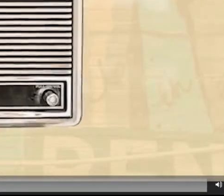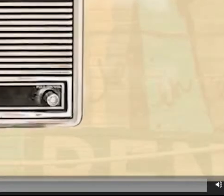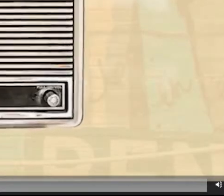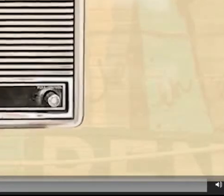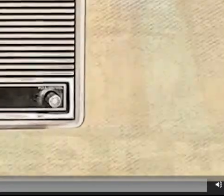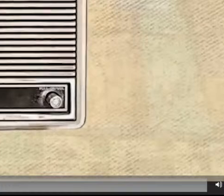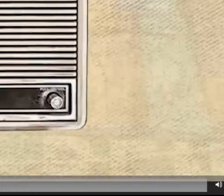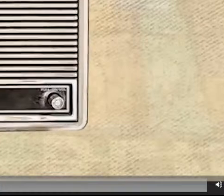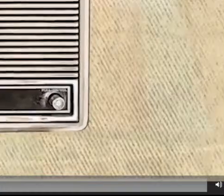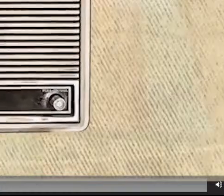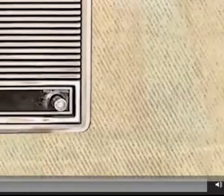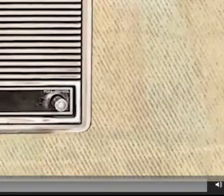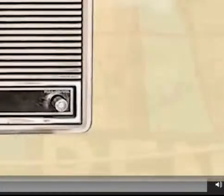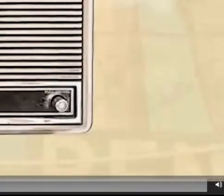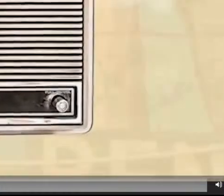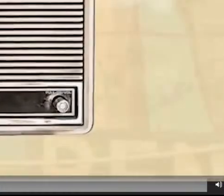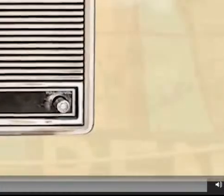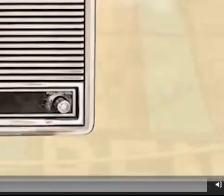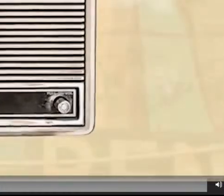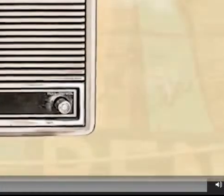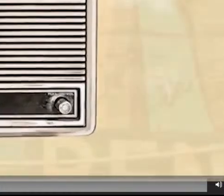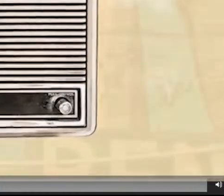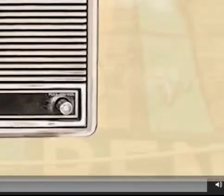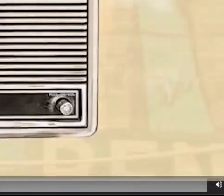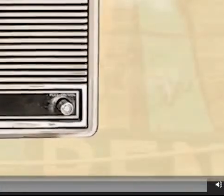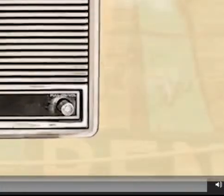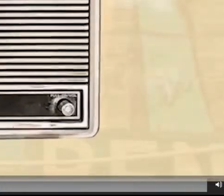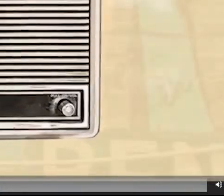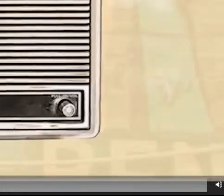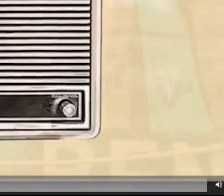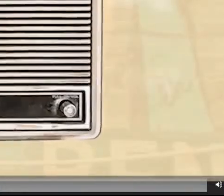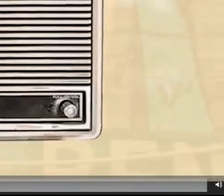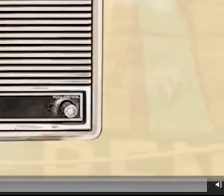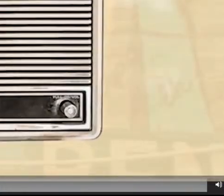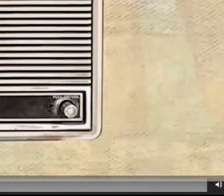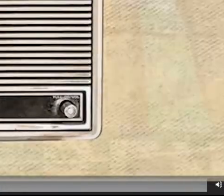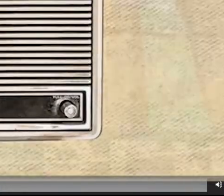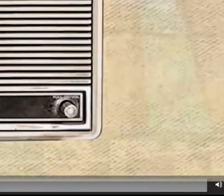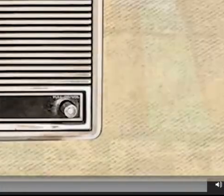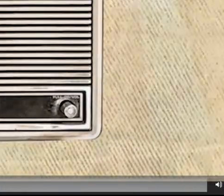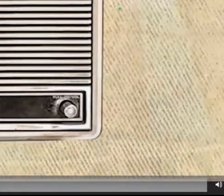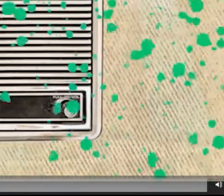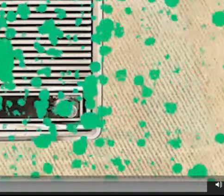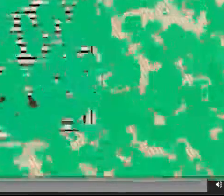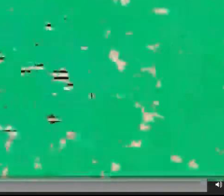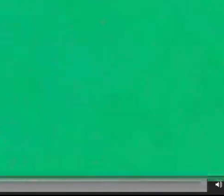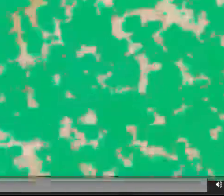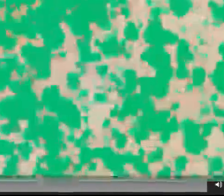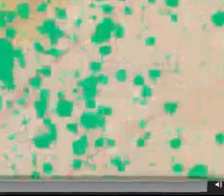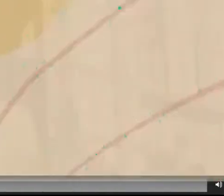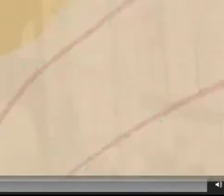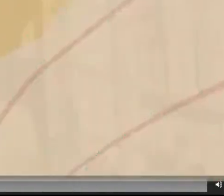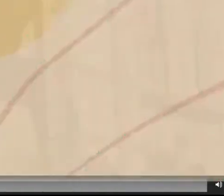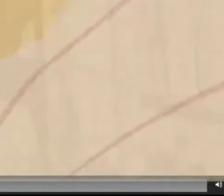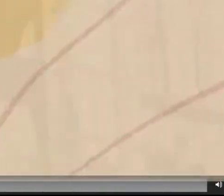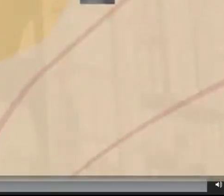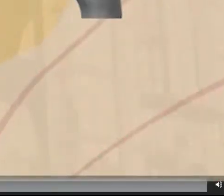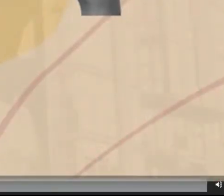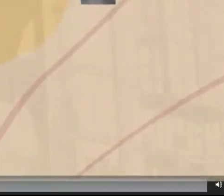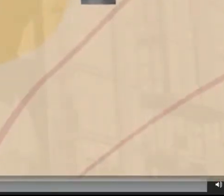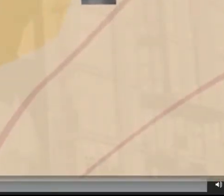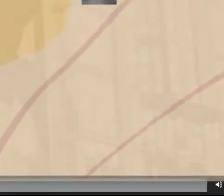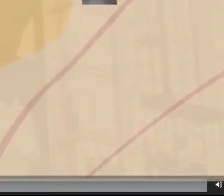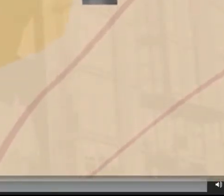the overview of what you need to do and some very key things to keep in mind throughout the process. So, first things first, let's talk